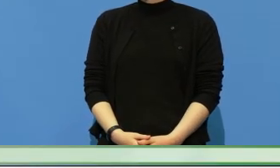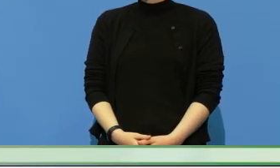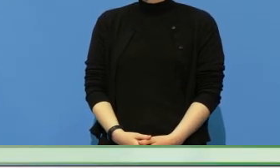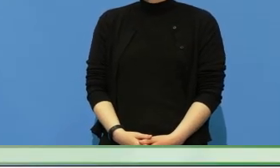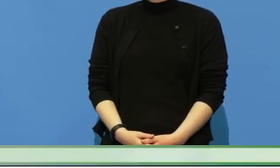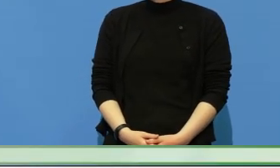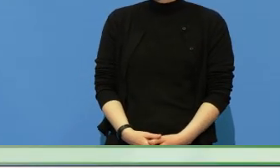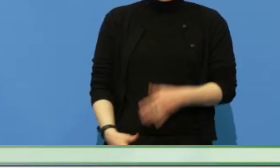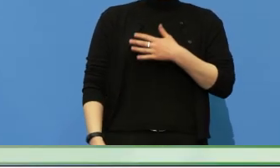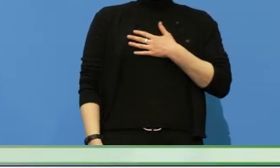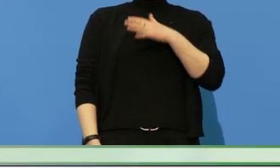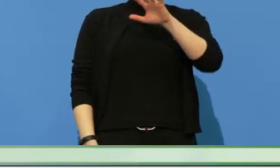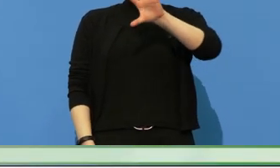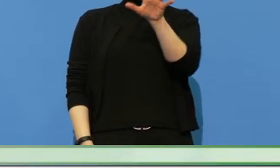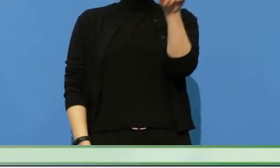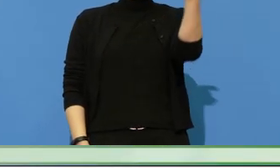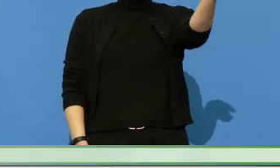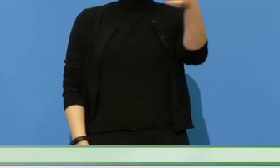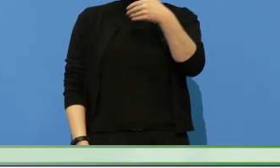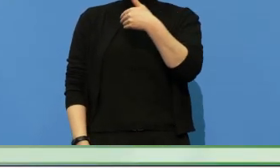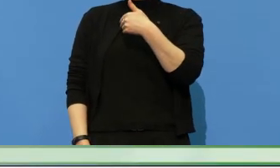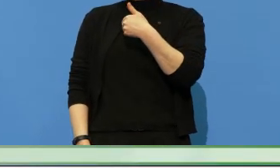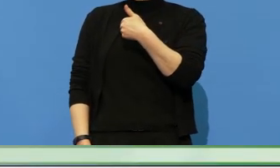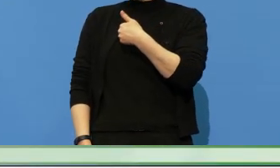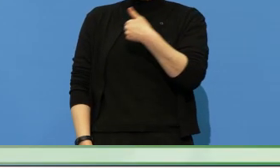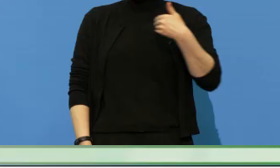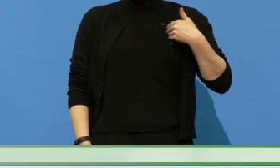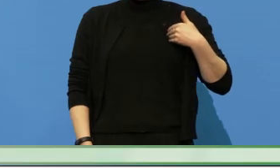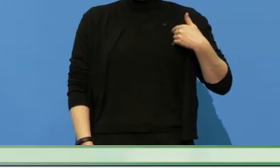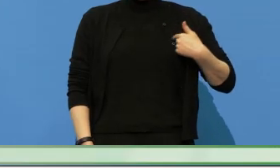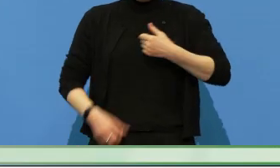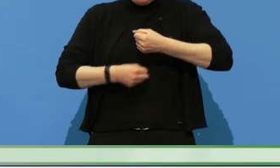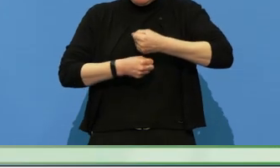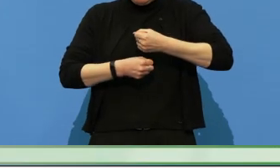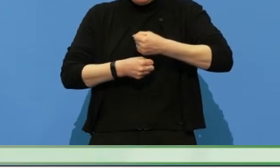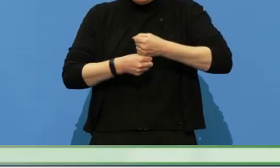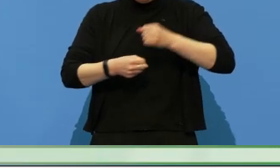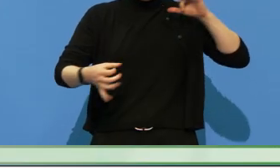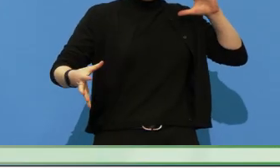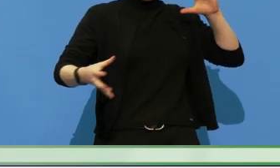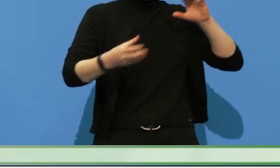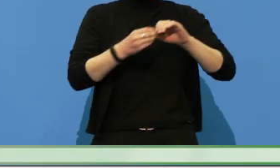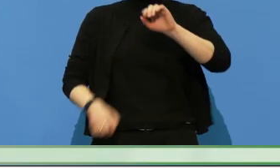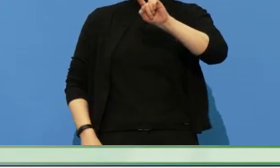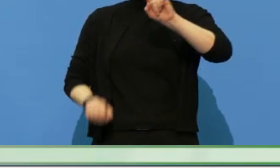Poland we are working from 1994, so almost 30 years.